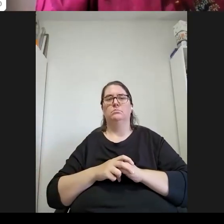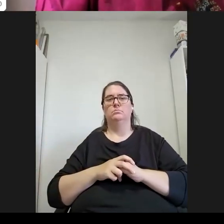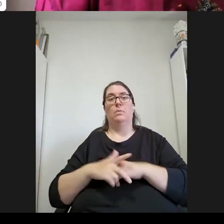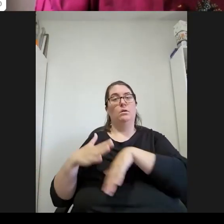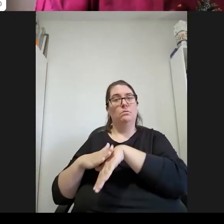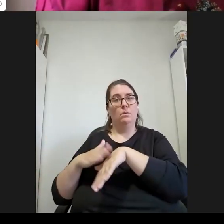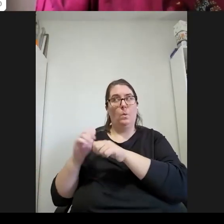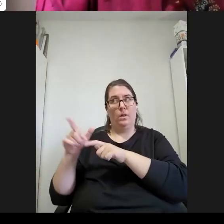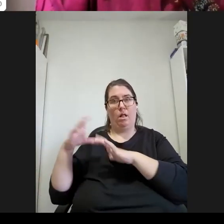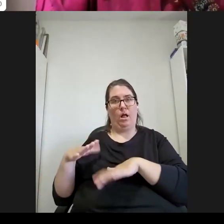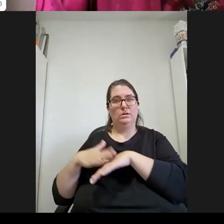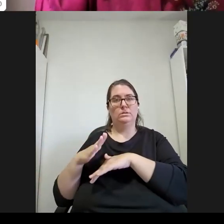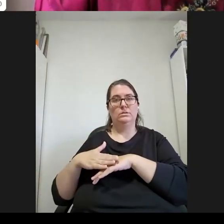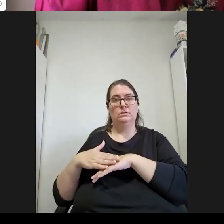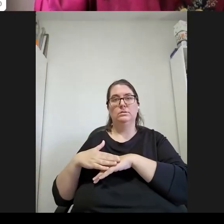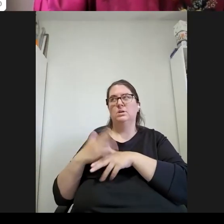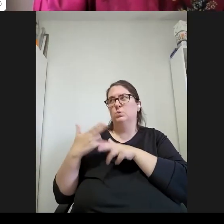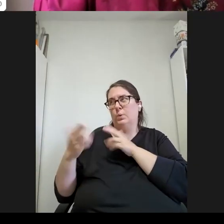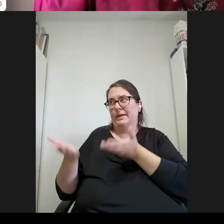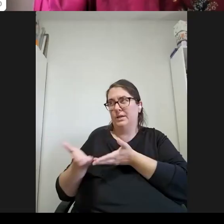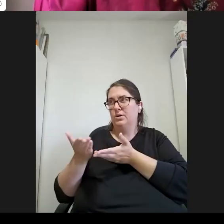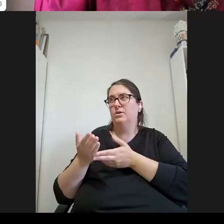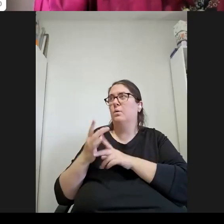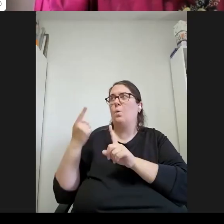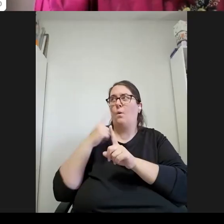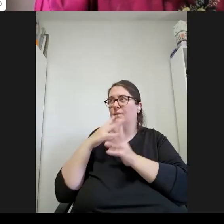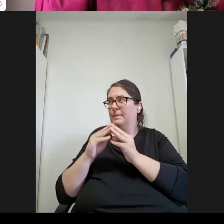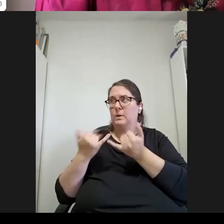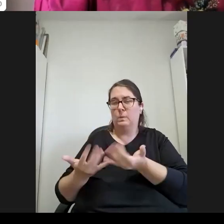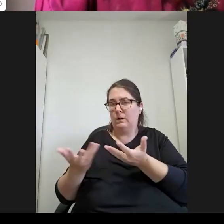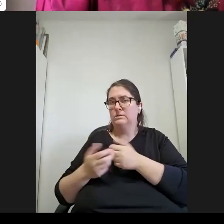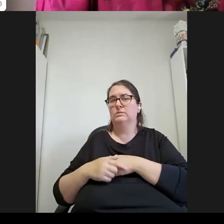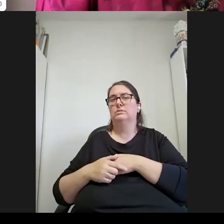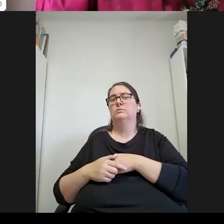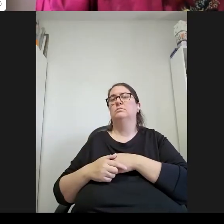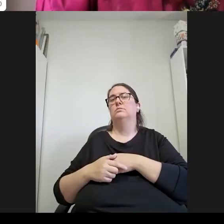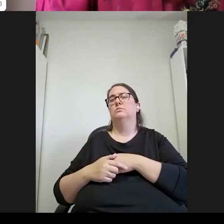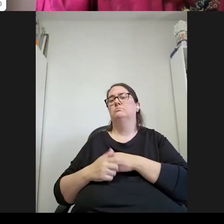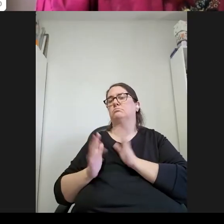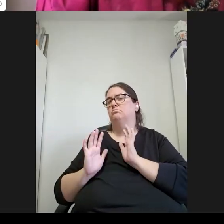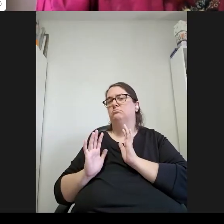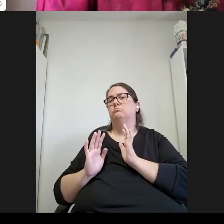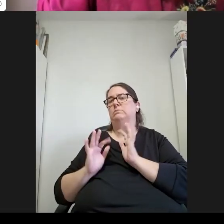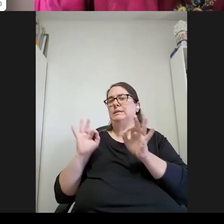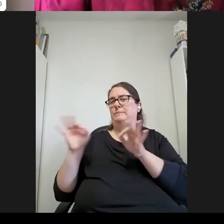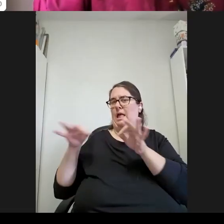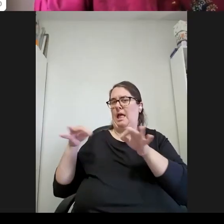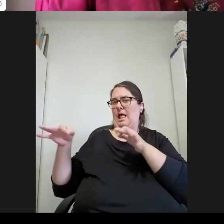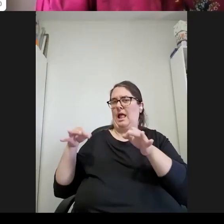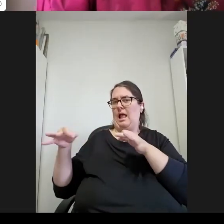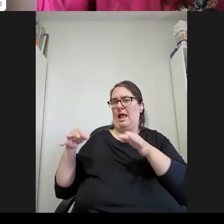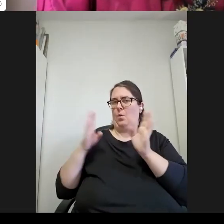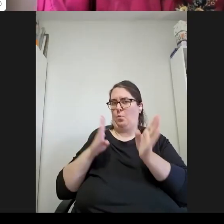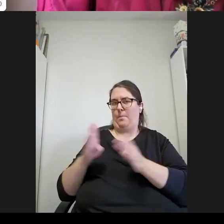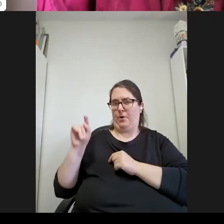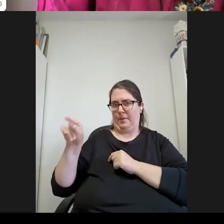client around what is the goal of the meeting. So that front loading is really important, and why you are using